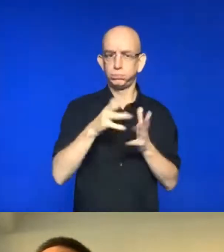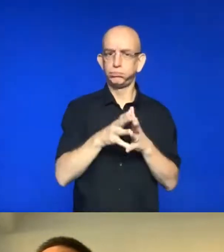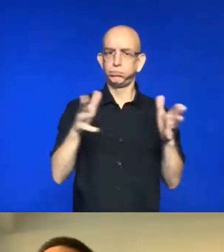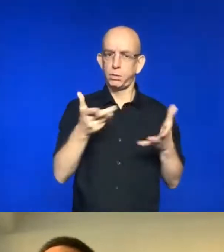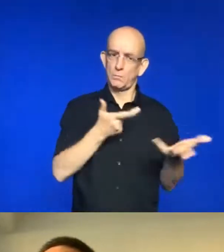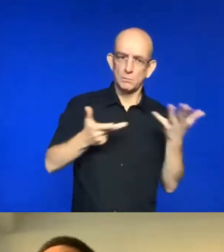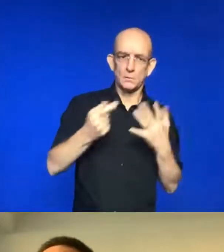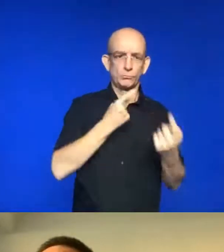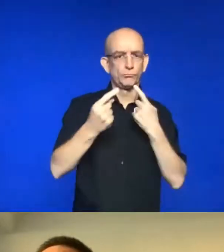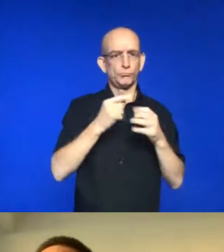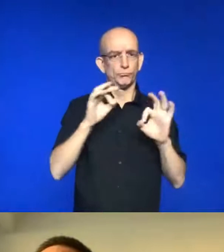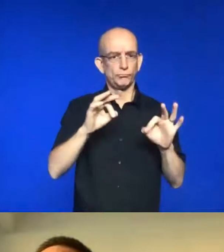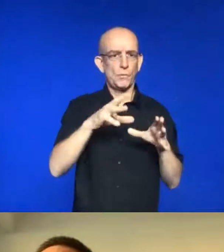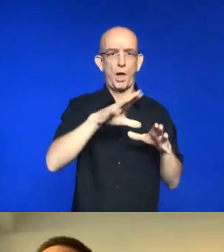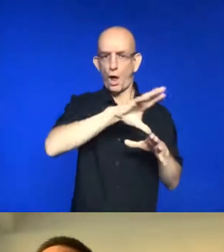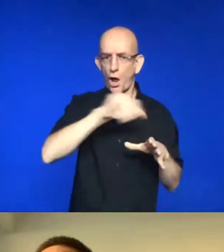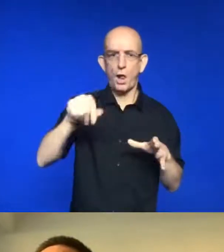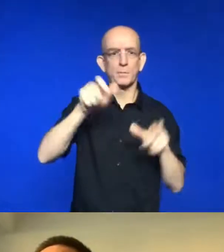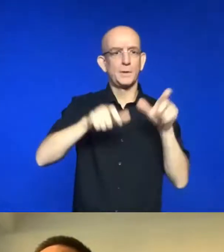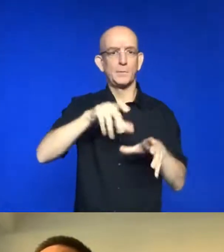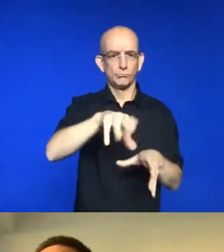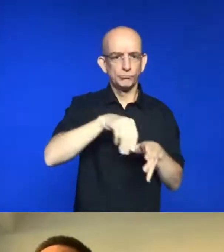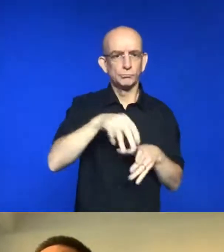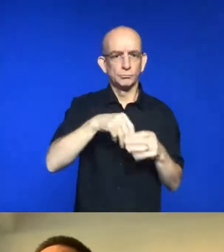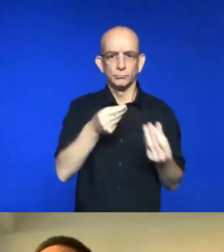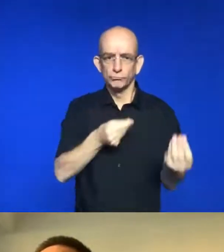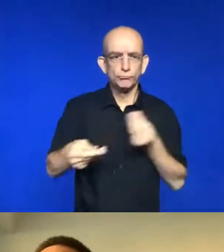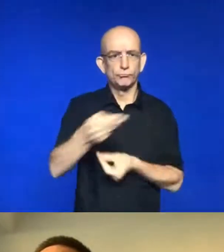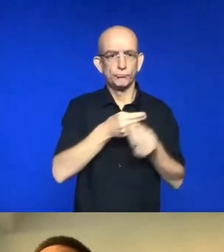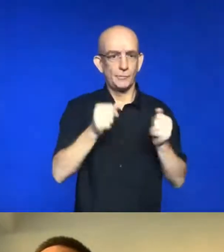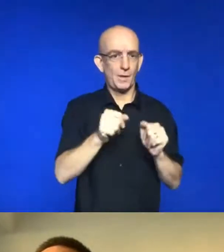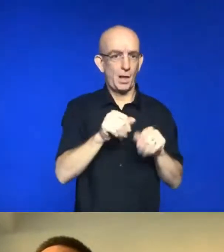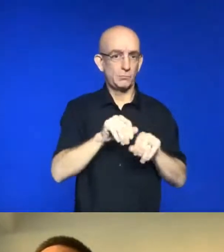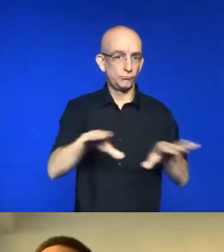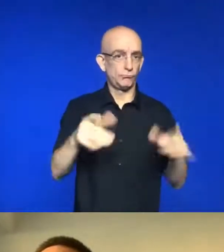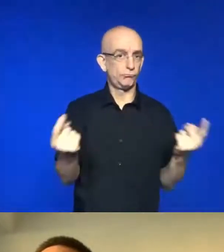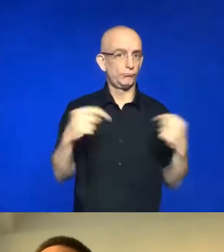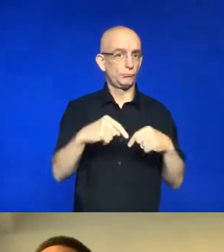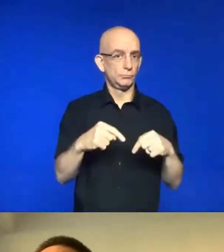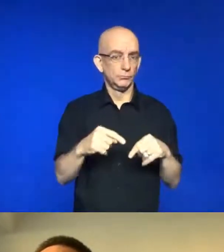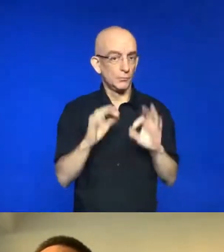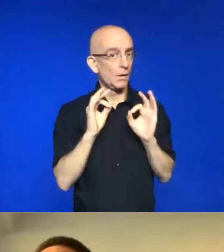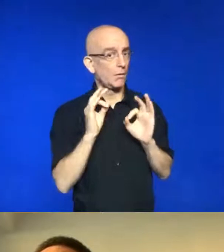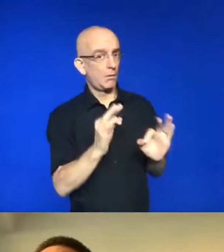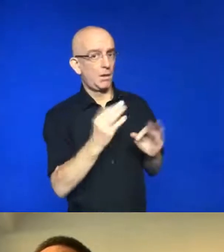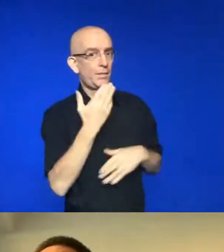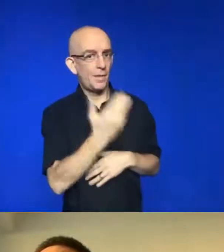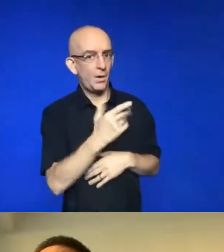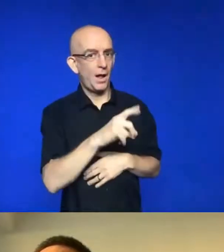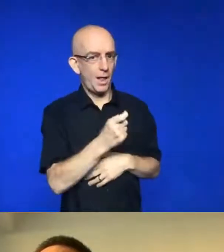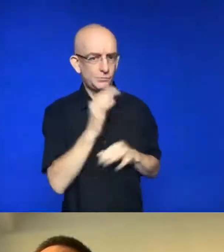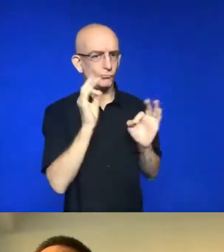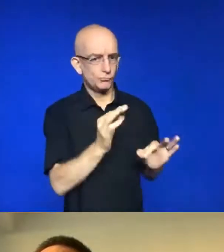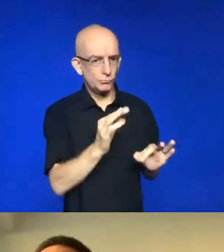Thanks. That's an excellent idea, Alex. We will ensure that we let all the participants know about